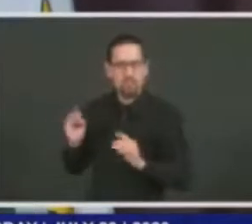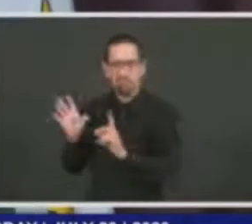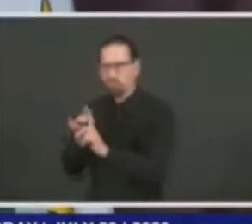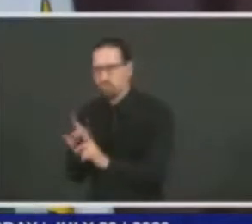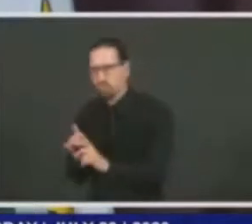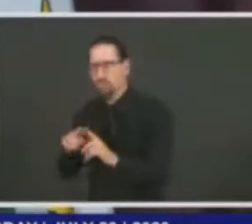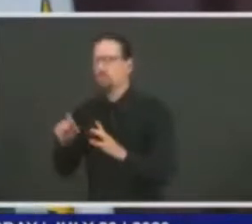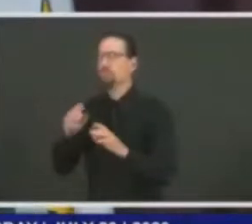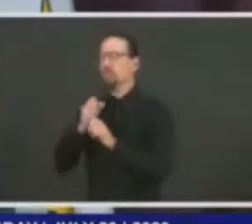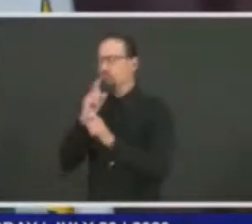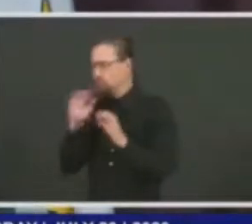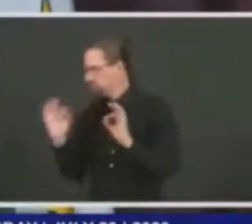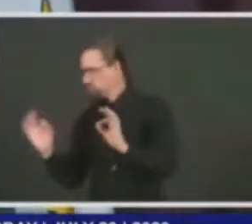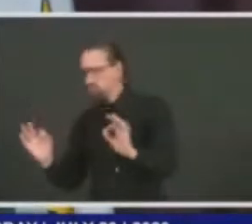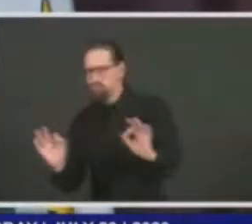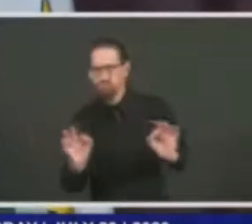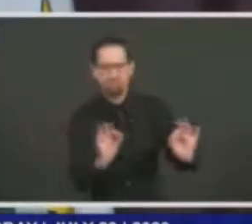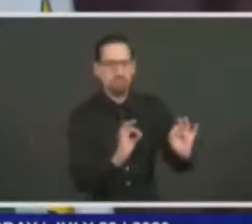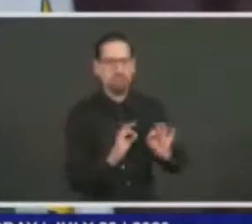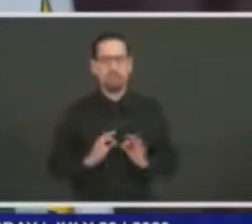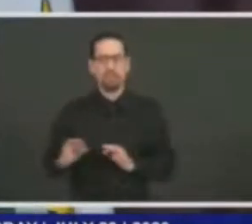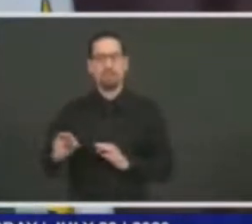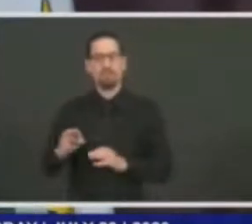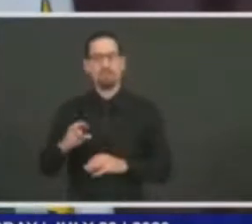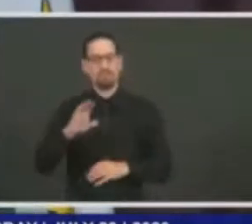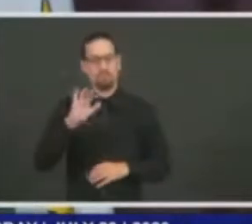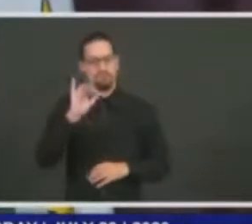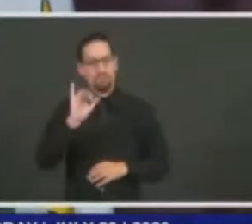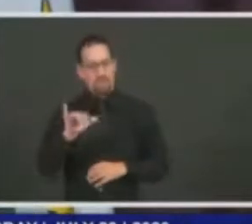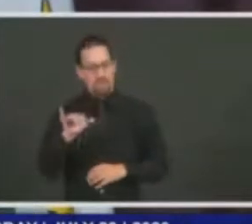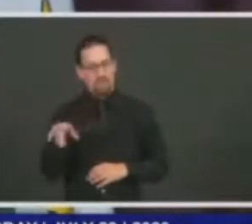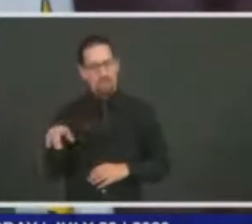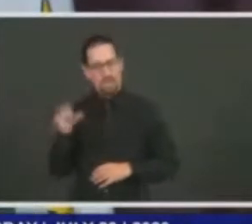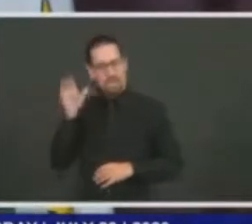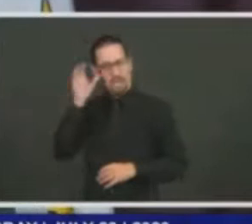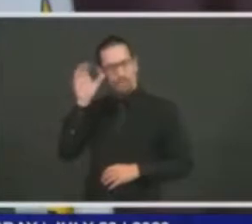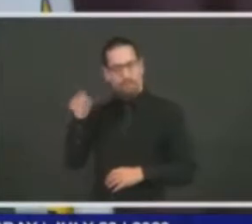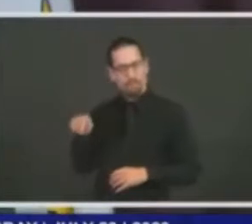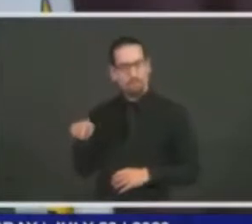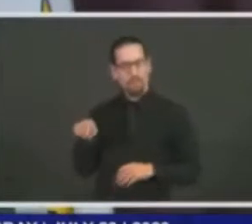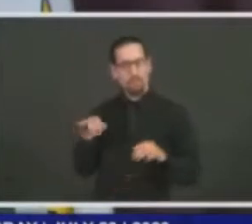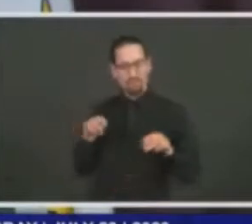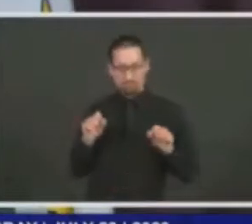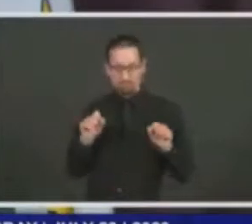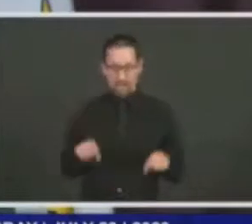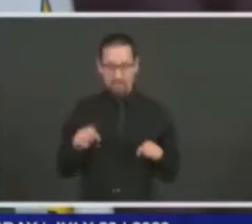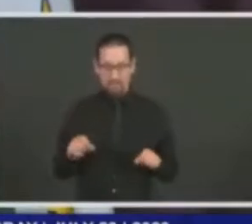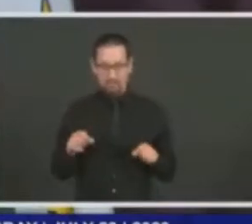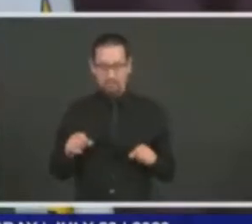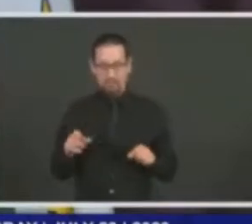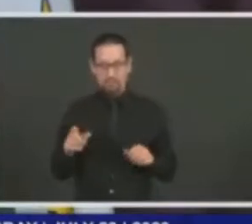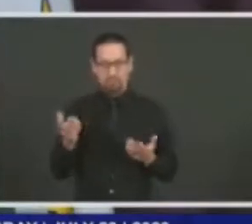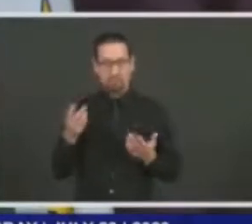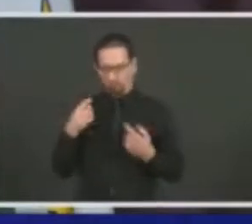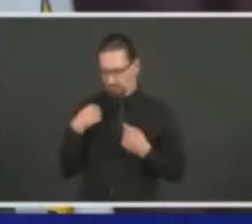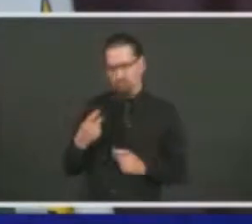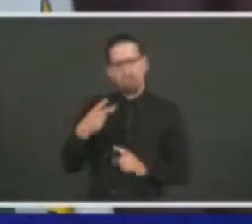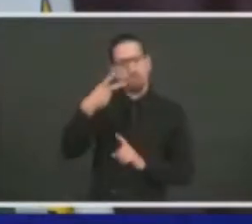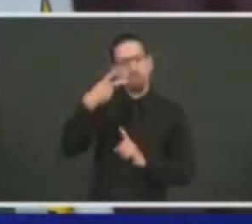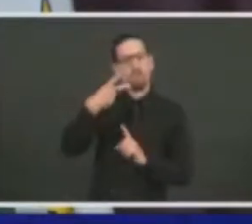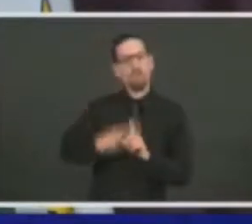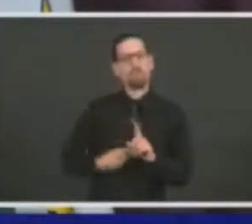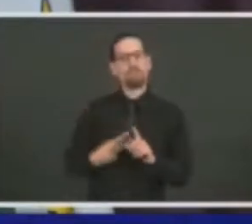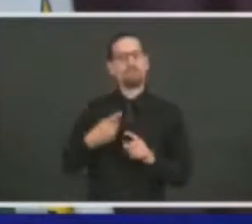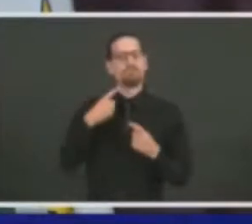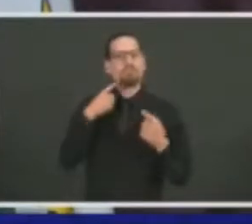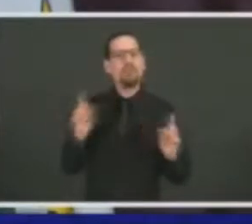those of you who are wondering, is this even possible? I would just refer you to the experience we've had for 2 months with childcare